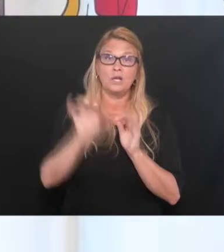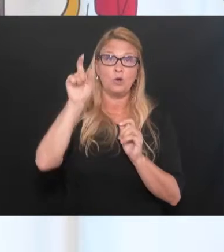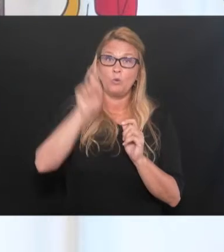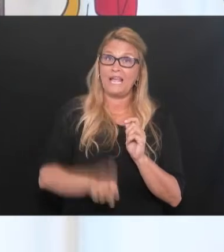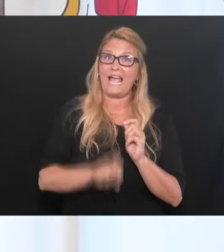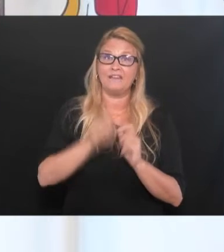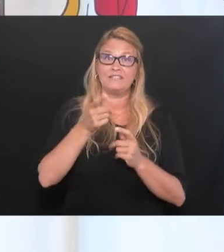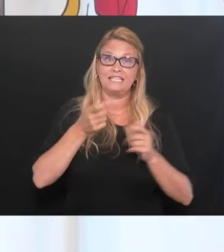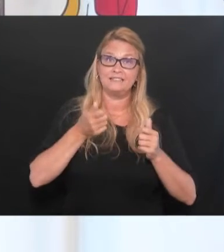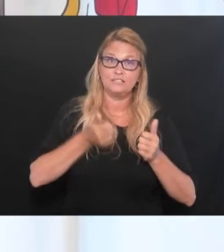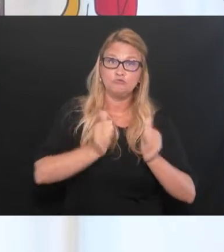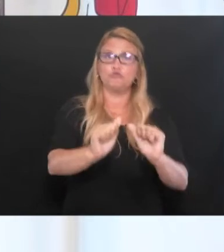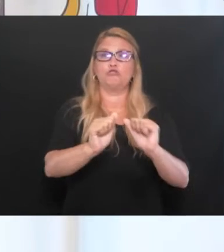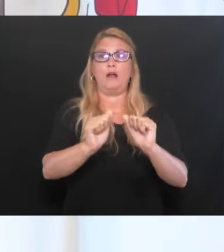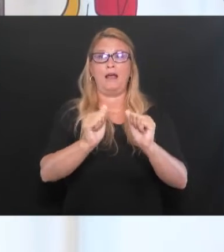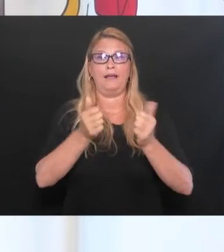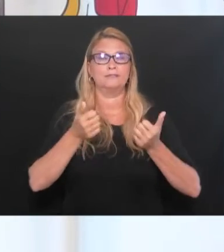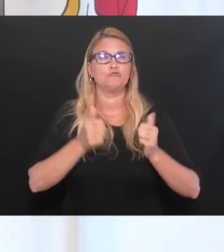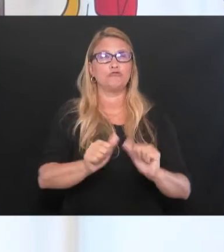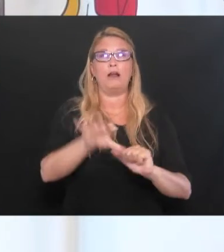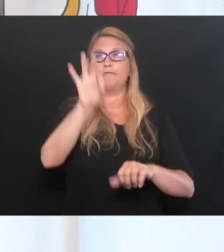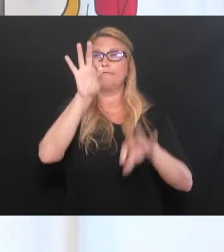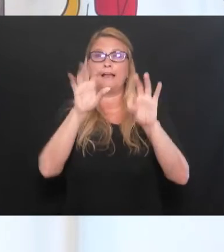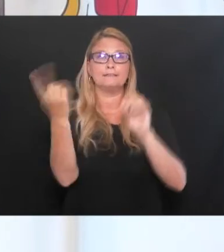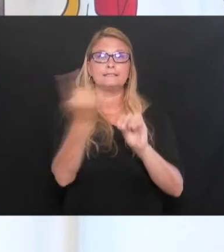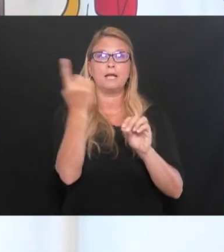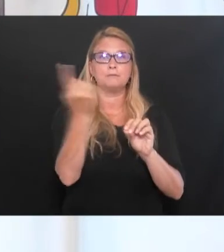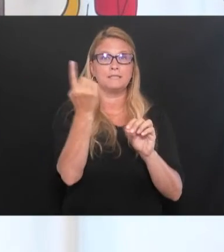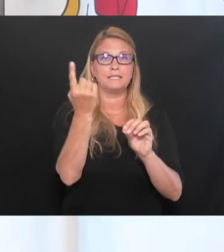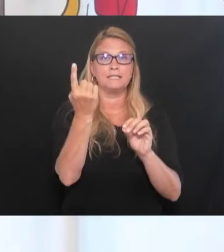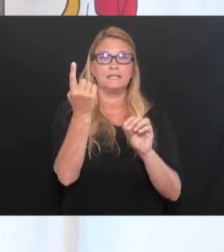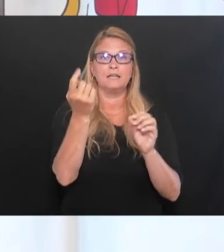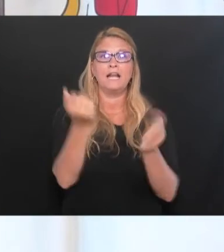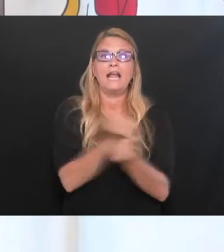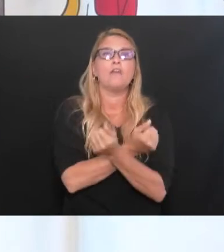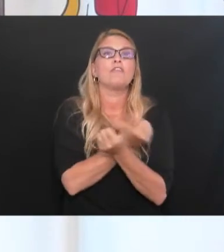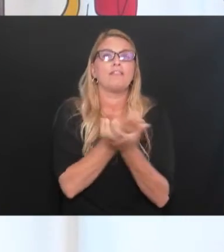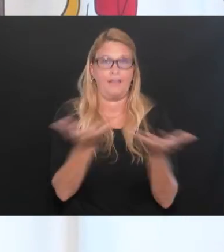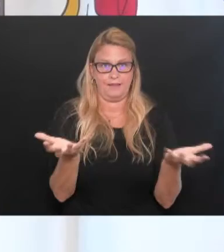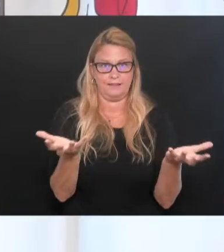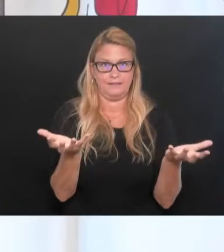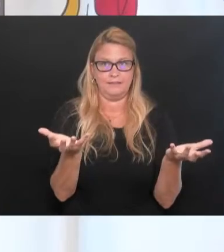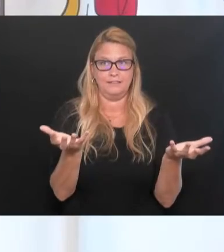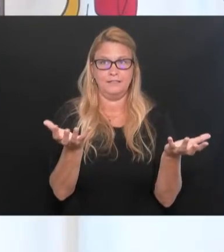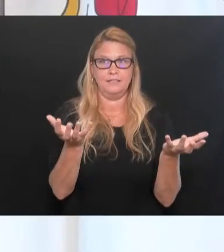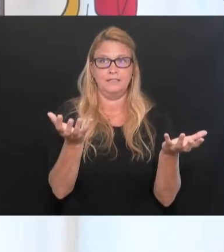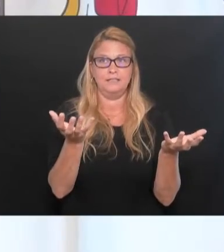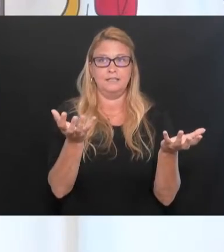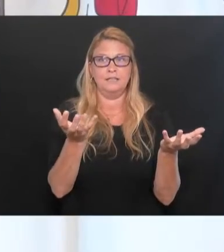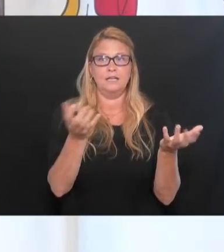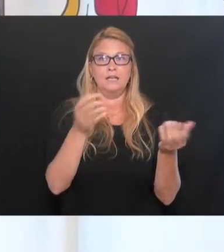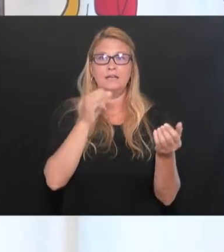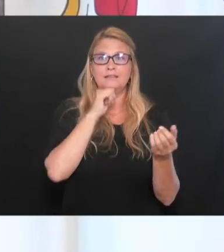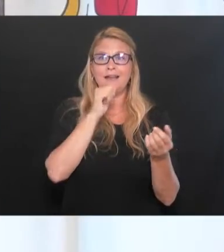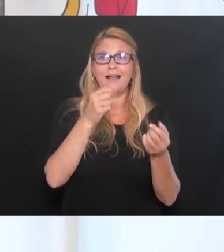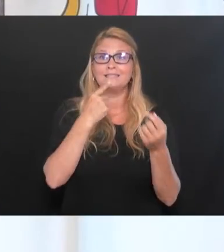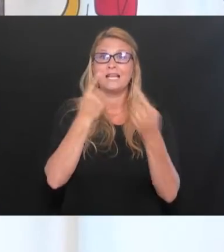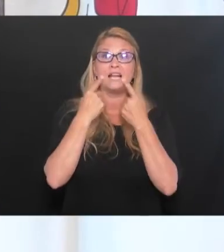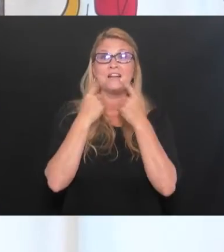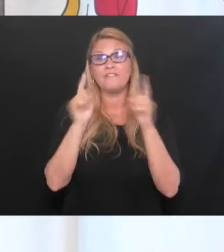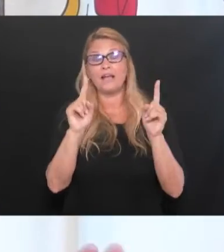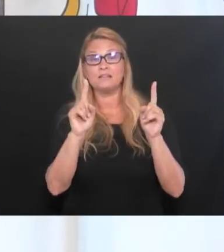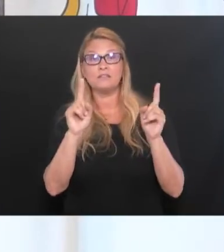keep trying. We got to keep trying to do every single thing that we're doing. And just to say, well, they're not really effective, don't